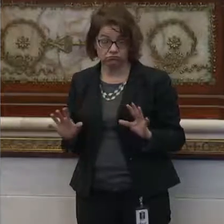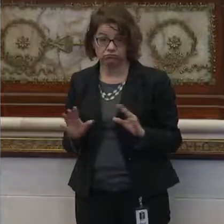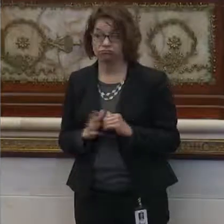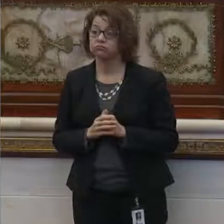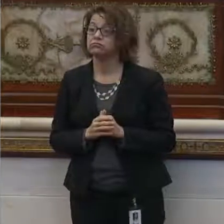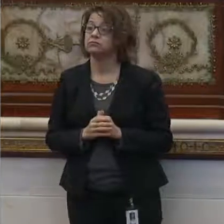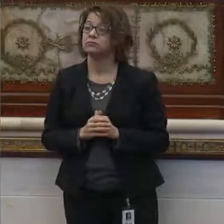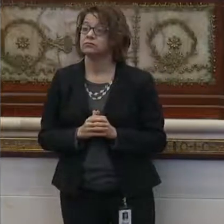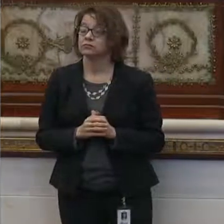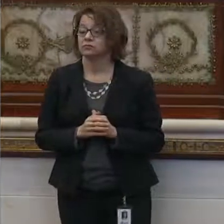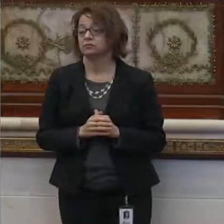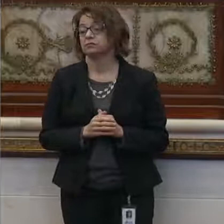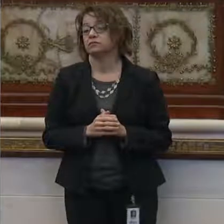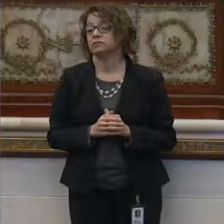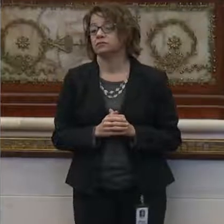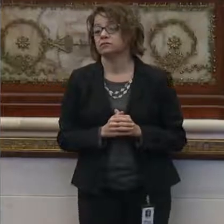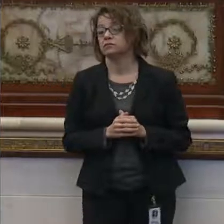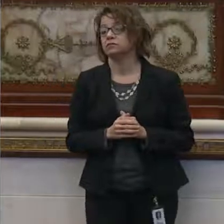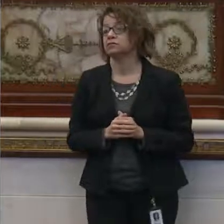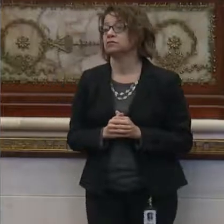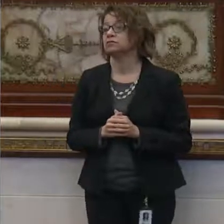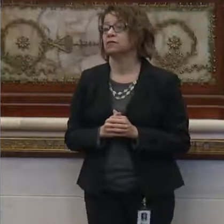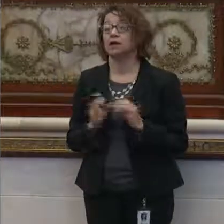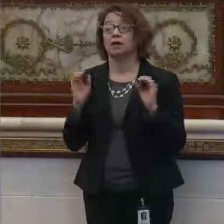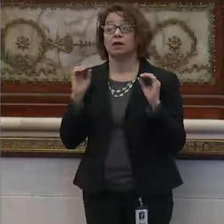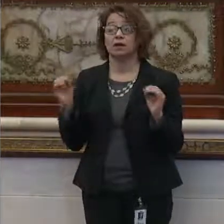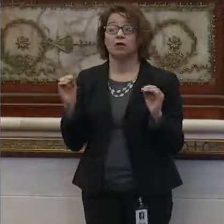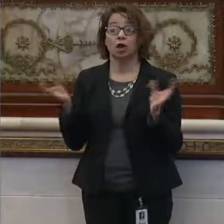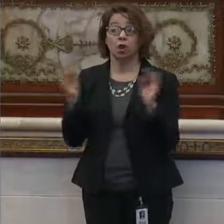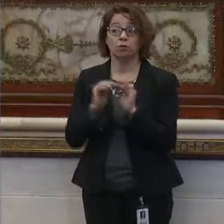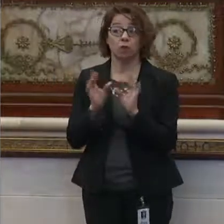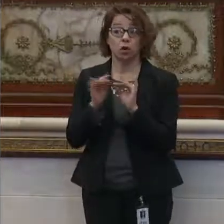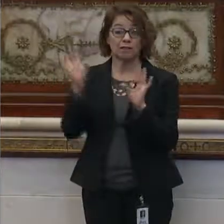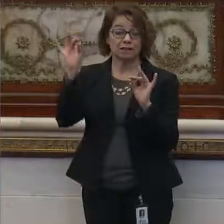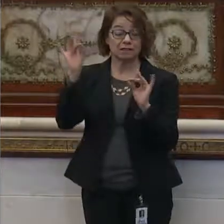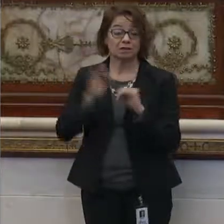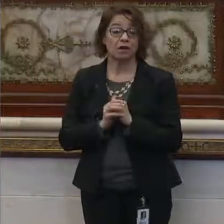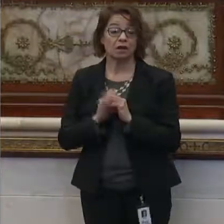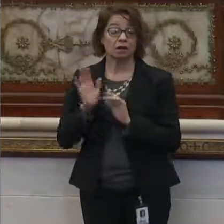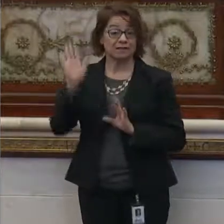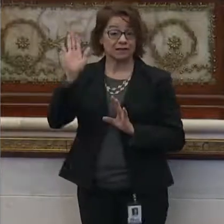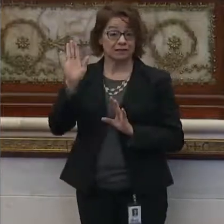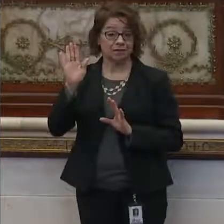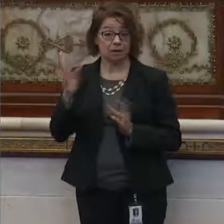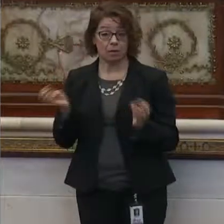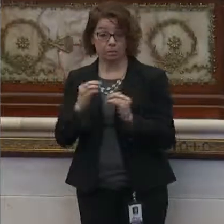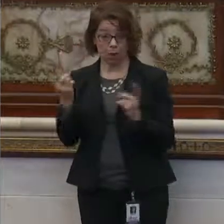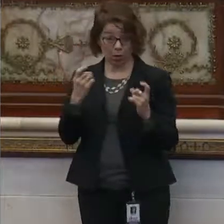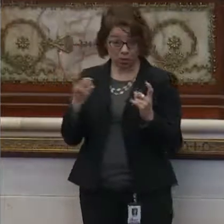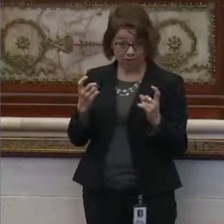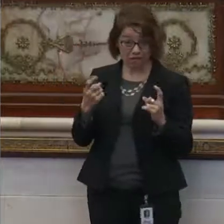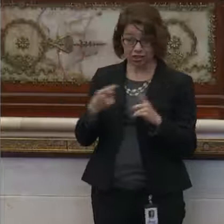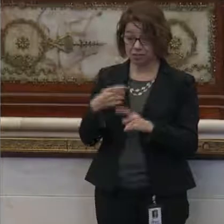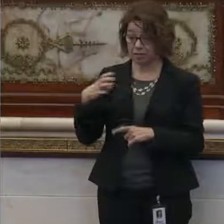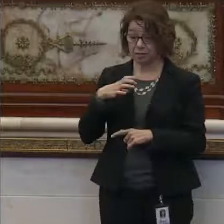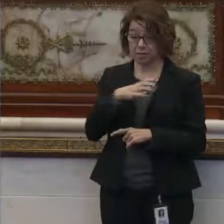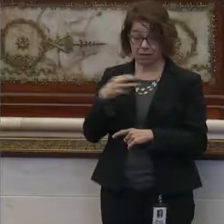Okay, seeing that there was no one else to testify, any additional questions from members of council?